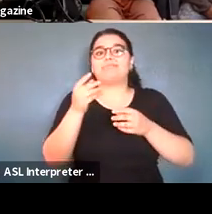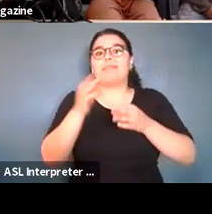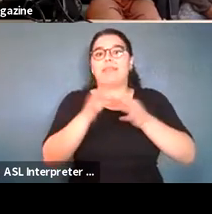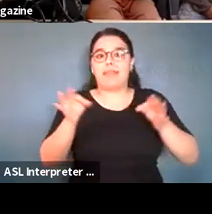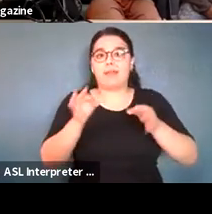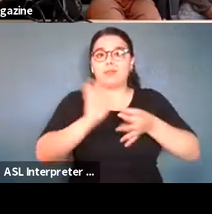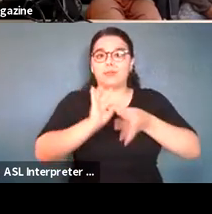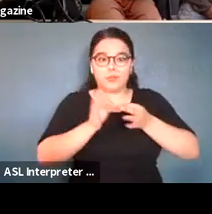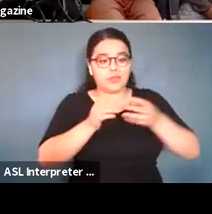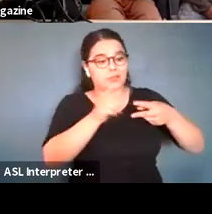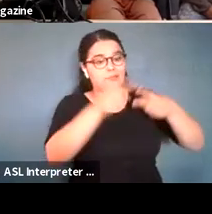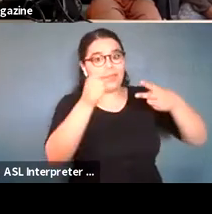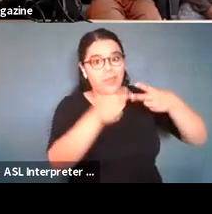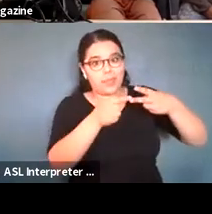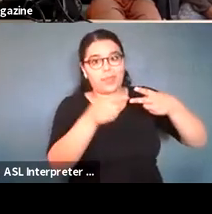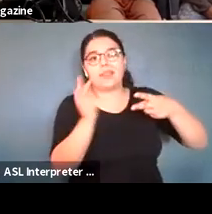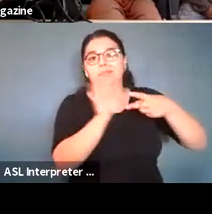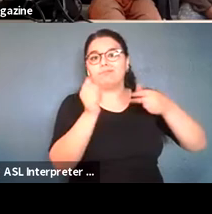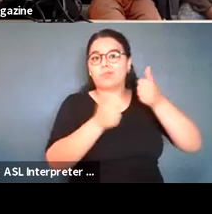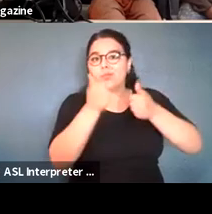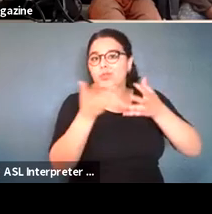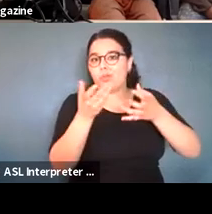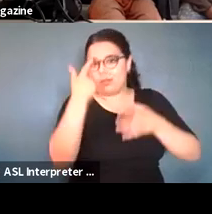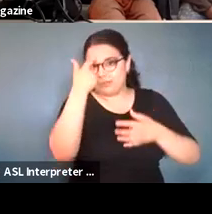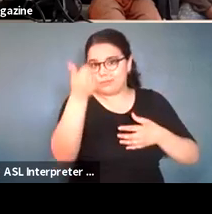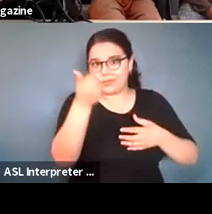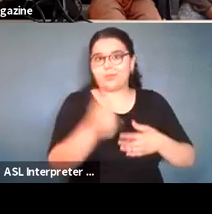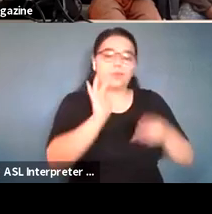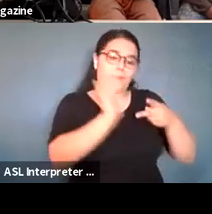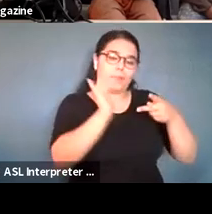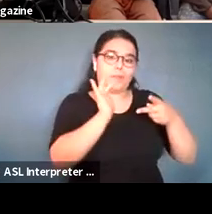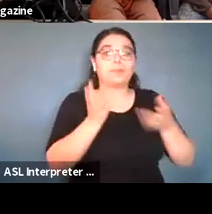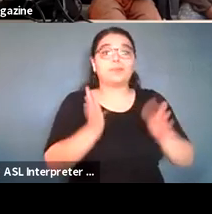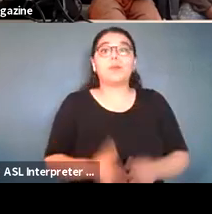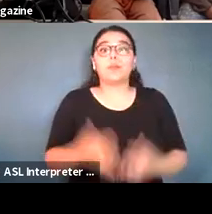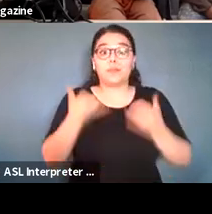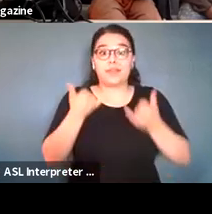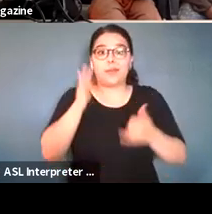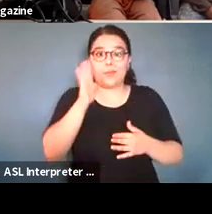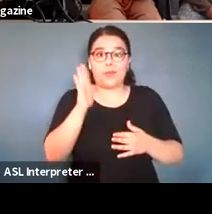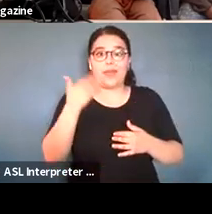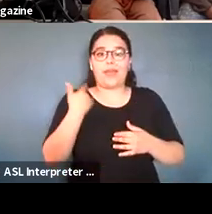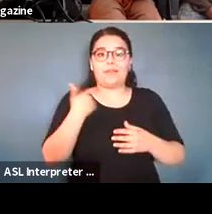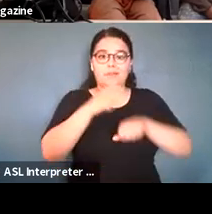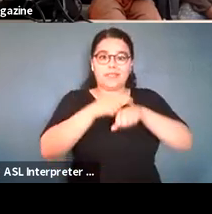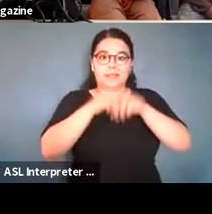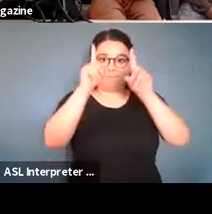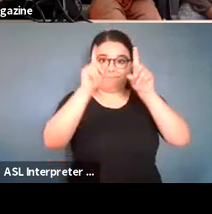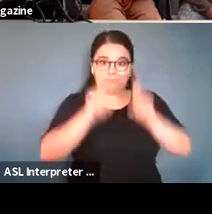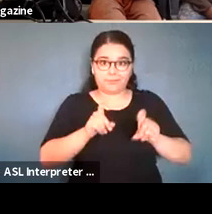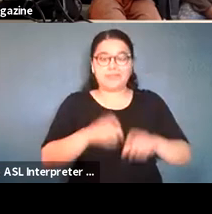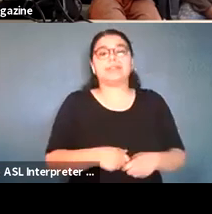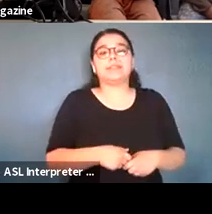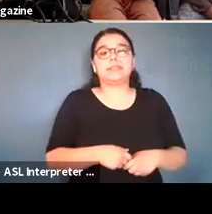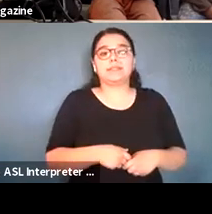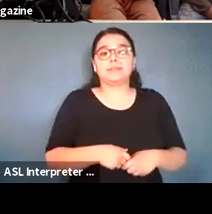or Spanish, and then click done. And so now I'll do a bit of a test. I'll talk in English,